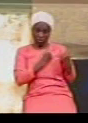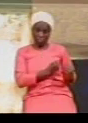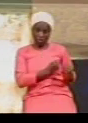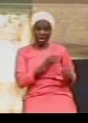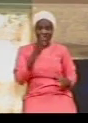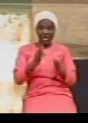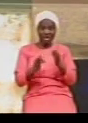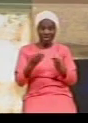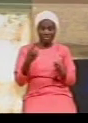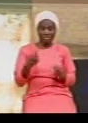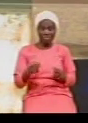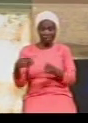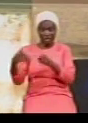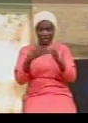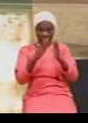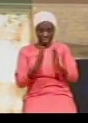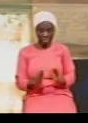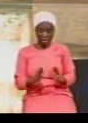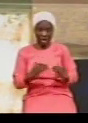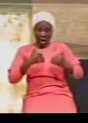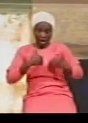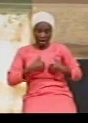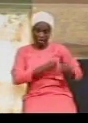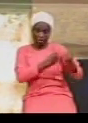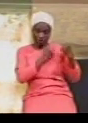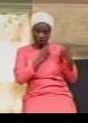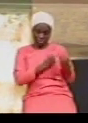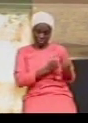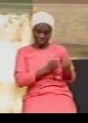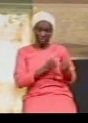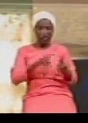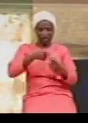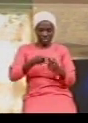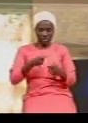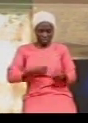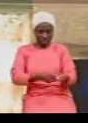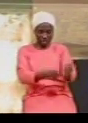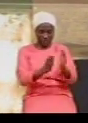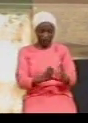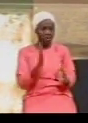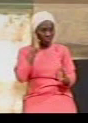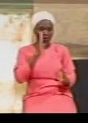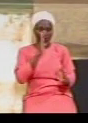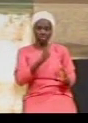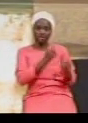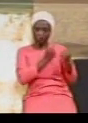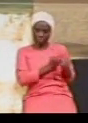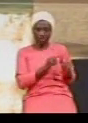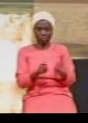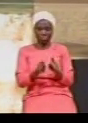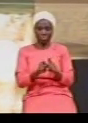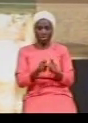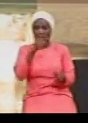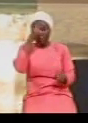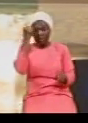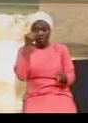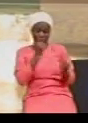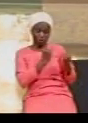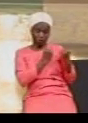champion leader has courage, then the followers will be courageous, because courage